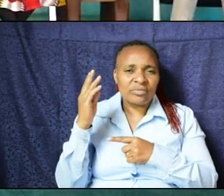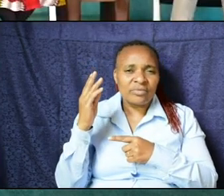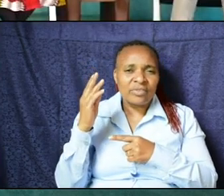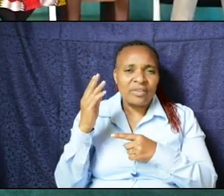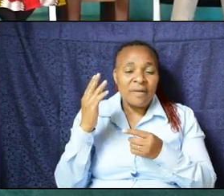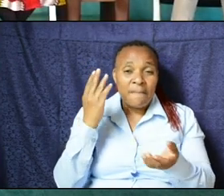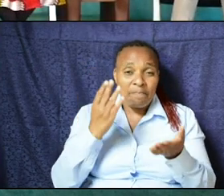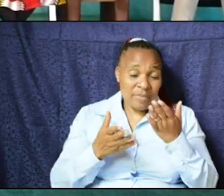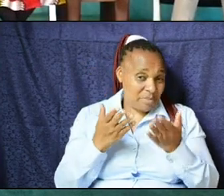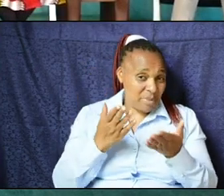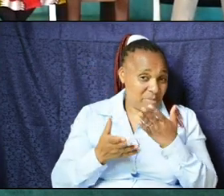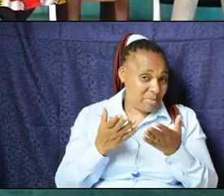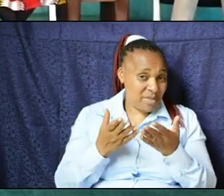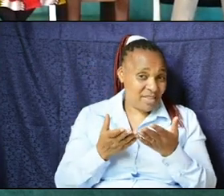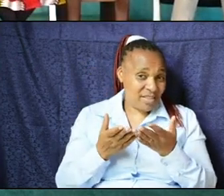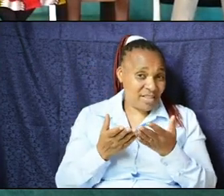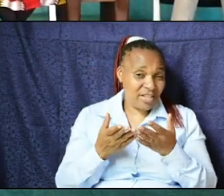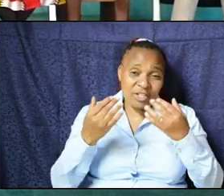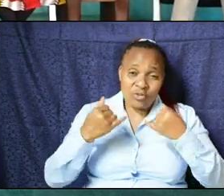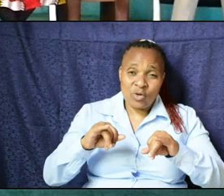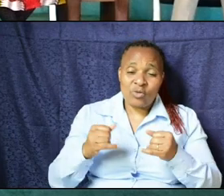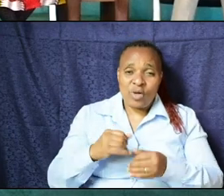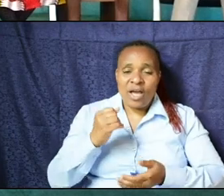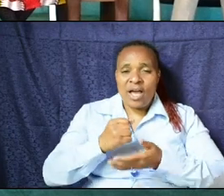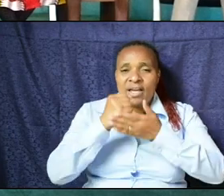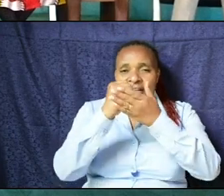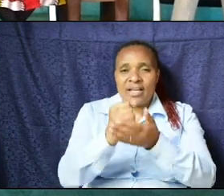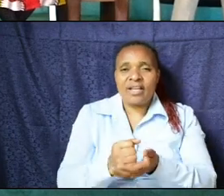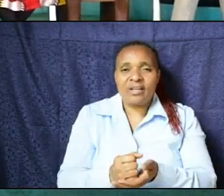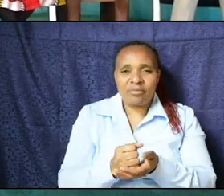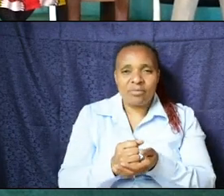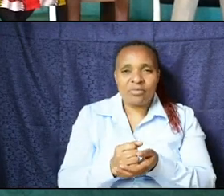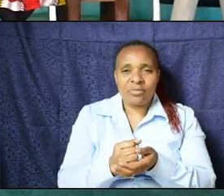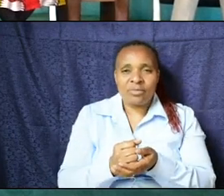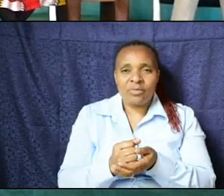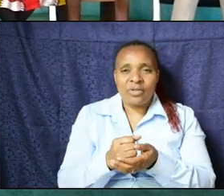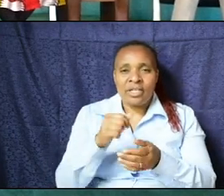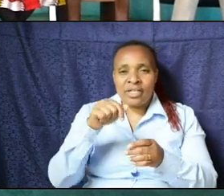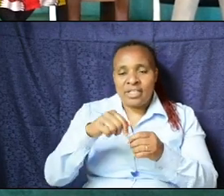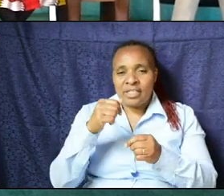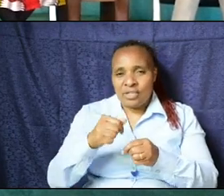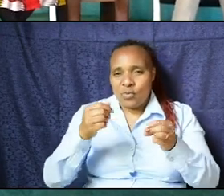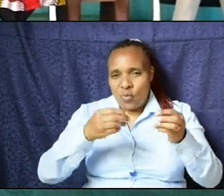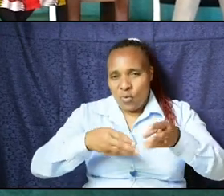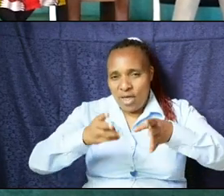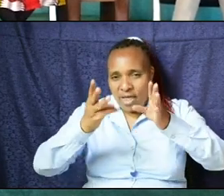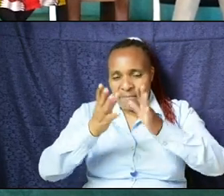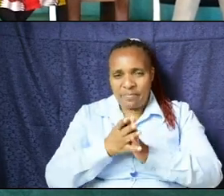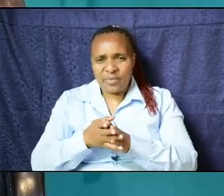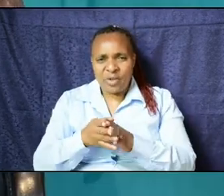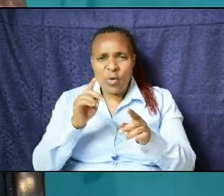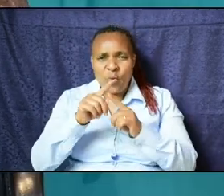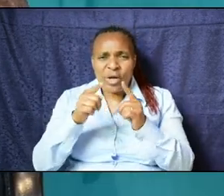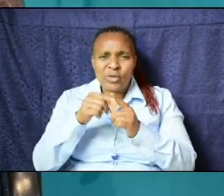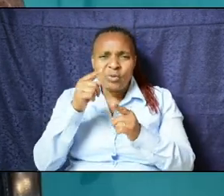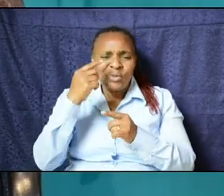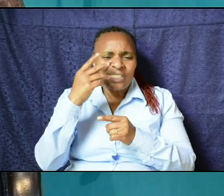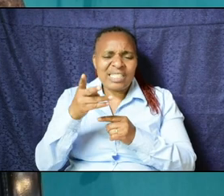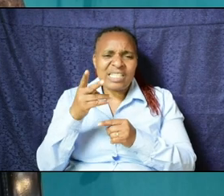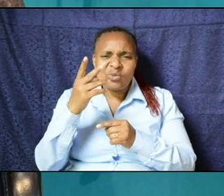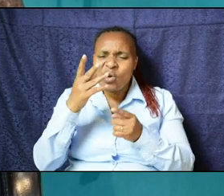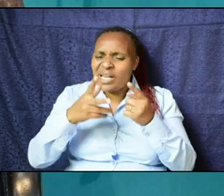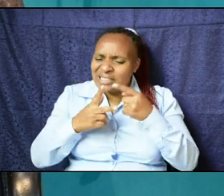Okay. Maybe just to try and help in refining that point, you see, when you say you're cutting that person